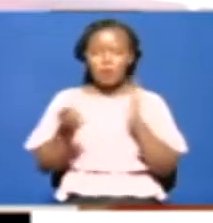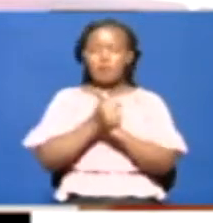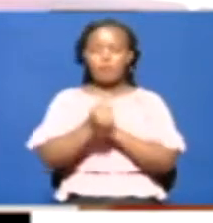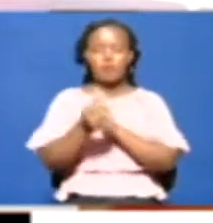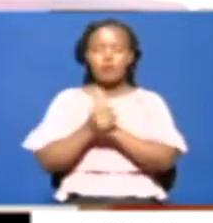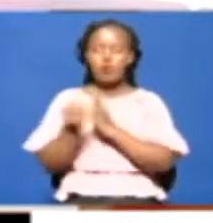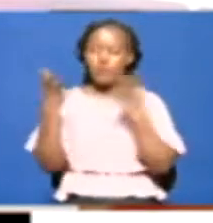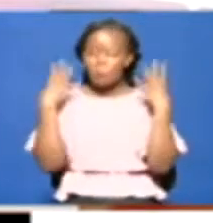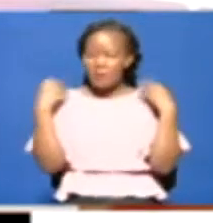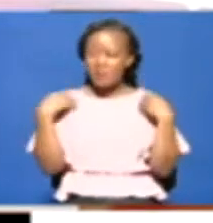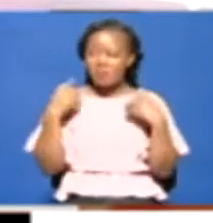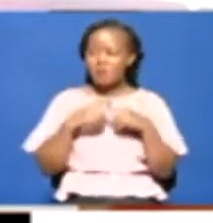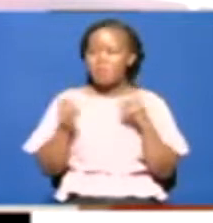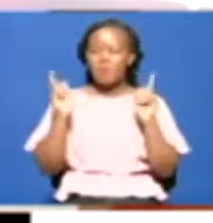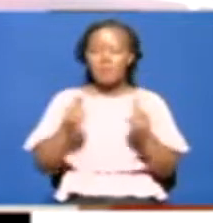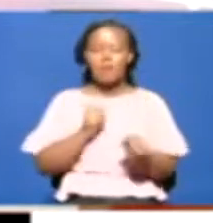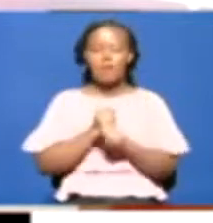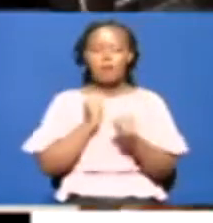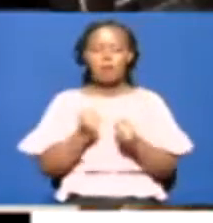not white-collar jobs.